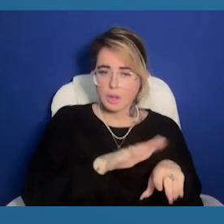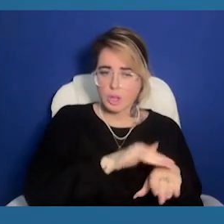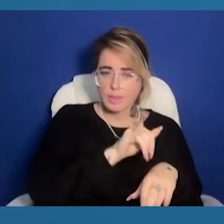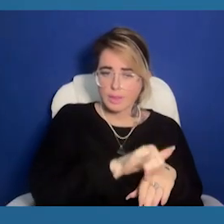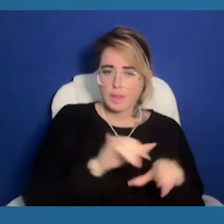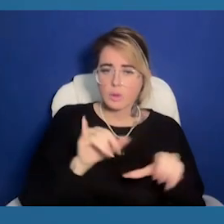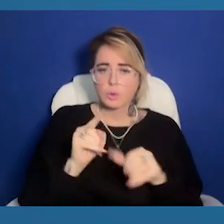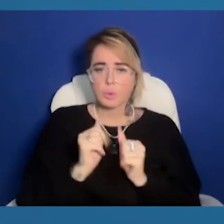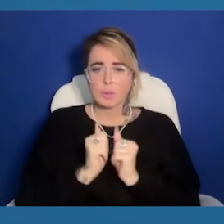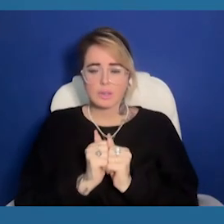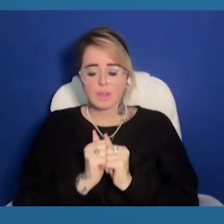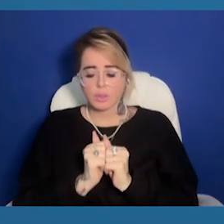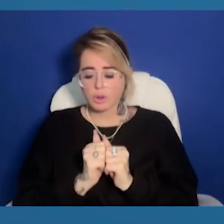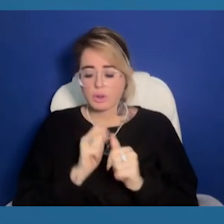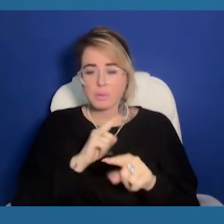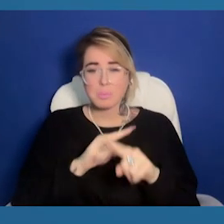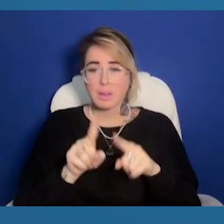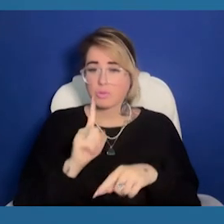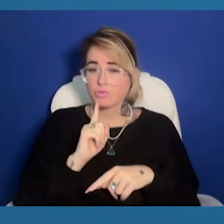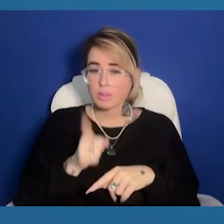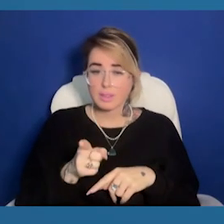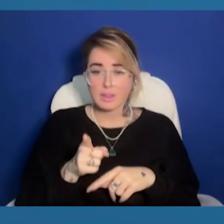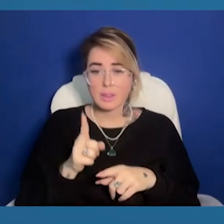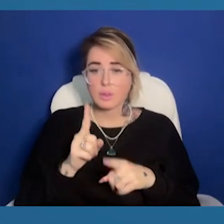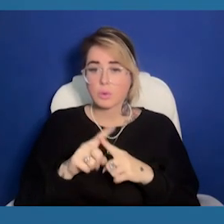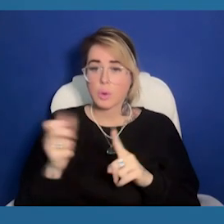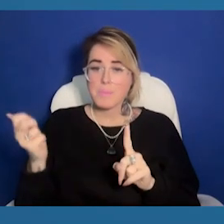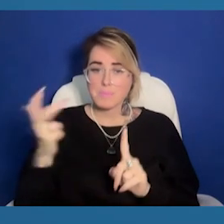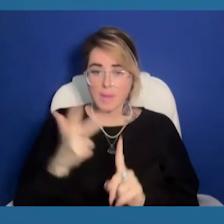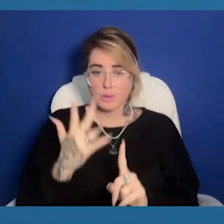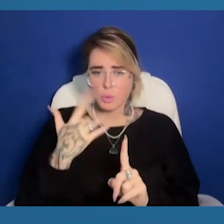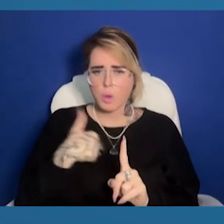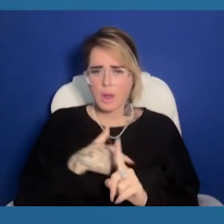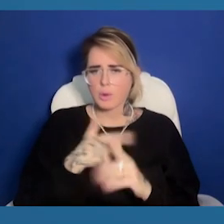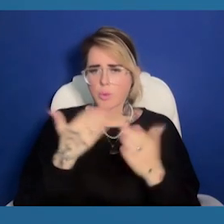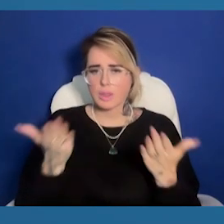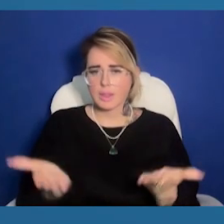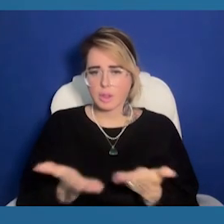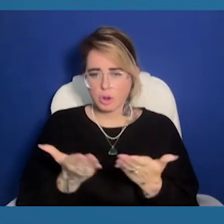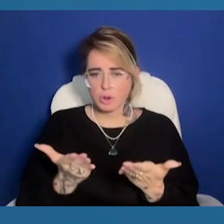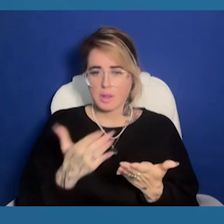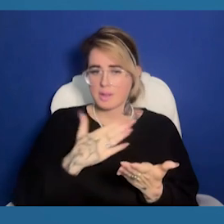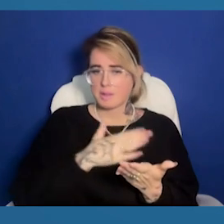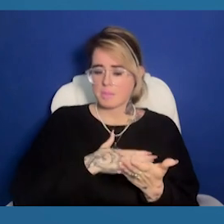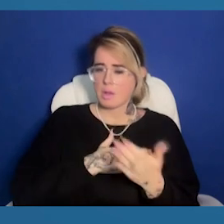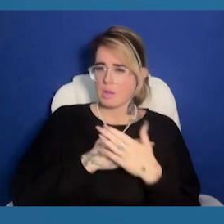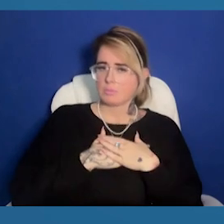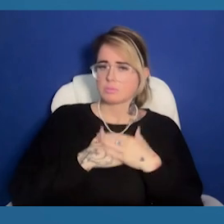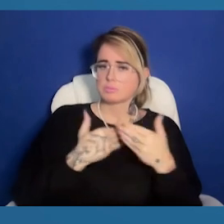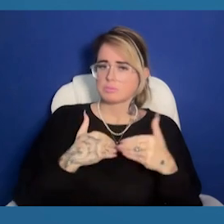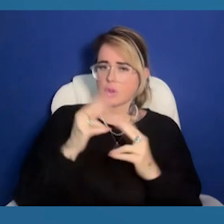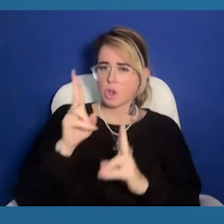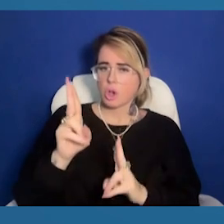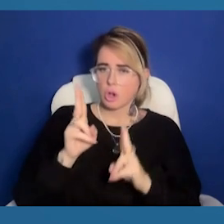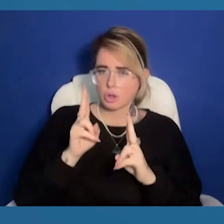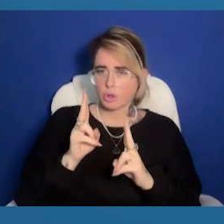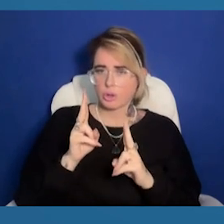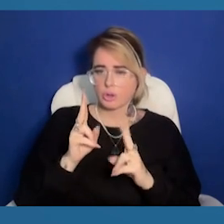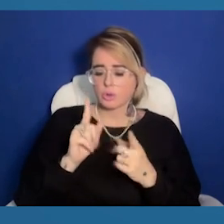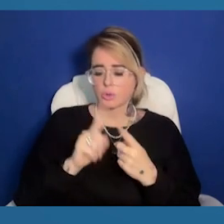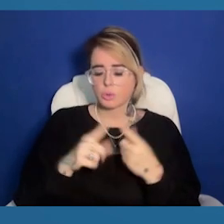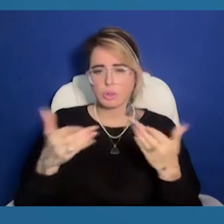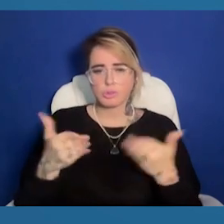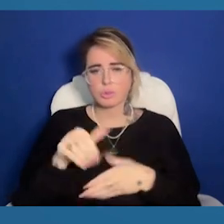together. But really, to bring us back to why we're here, it is my distinct honor to introduce